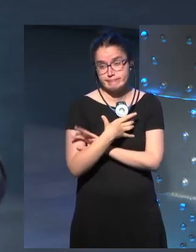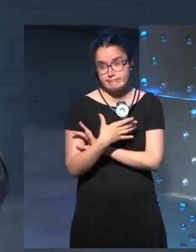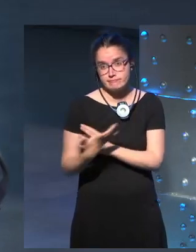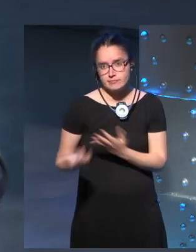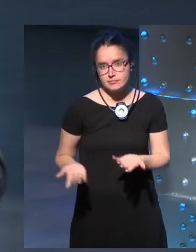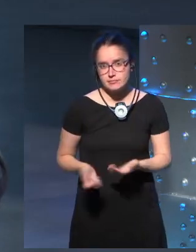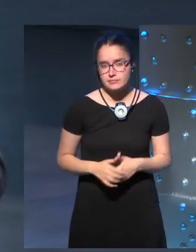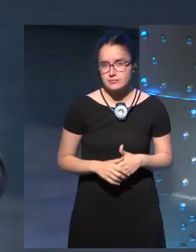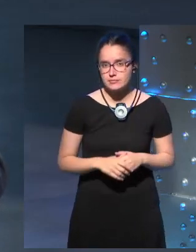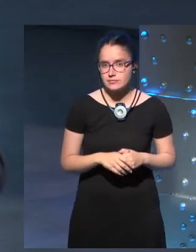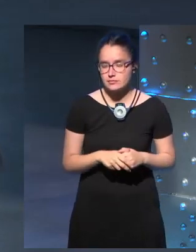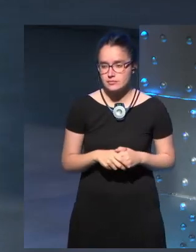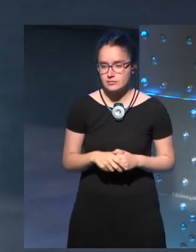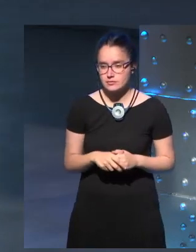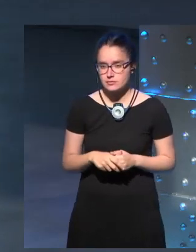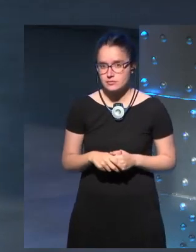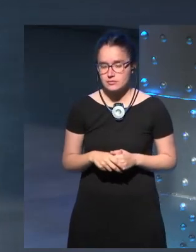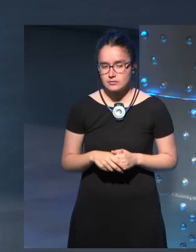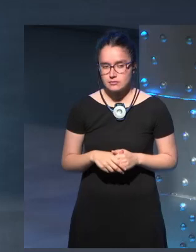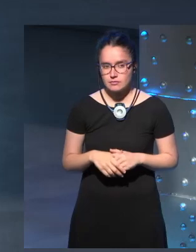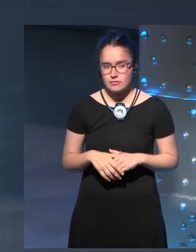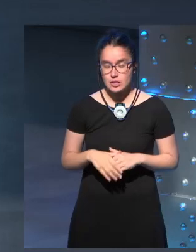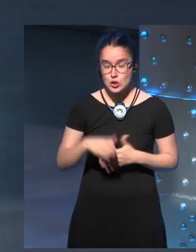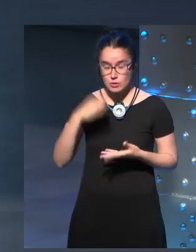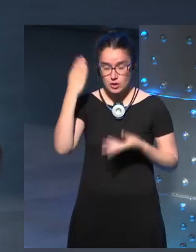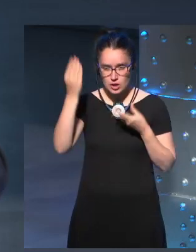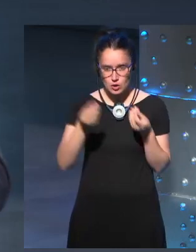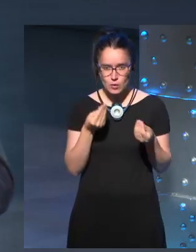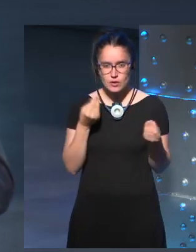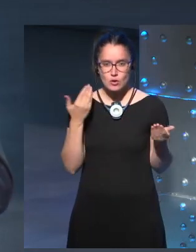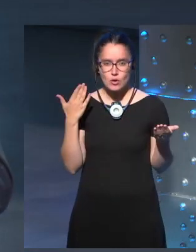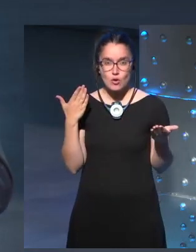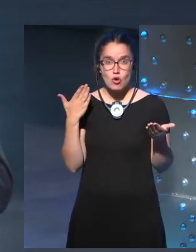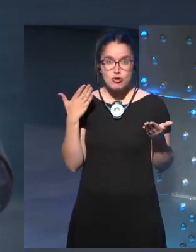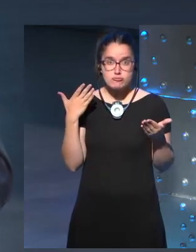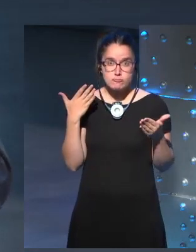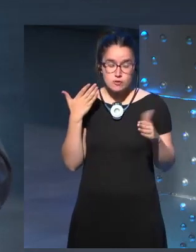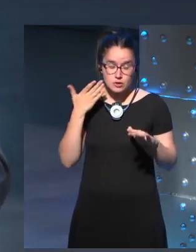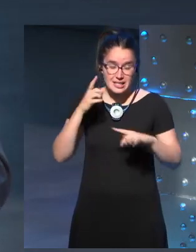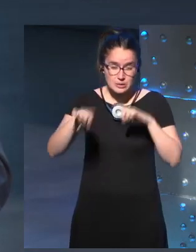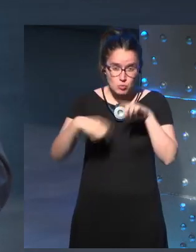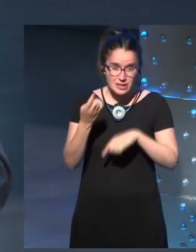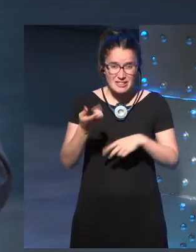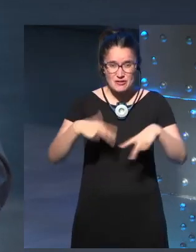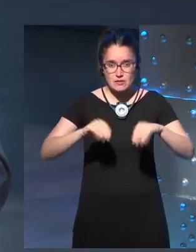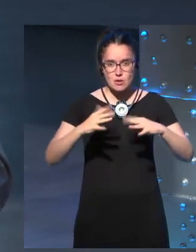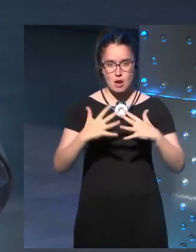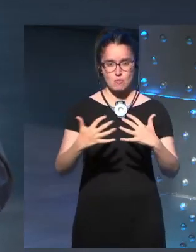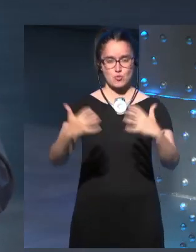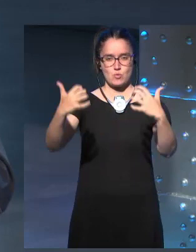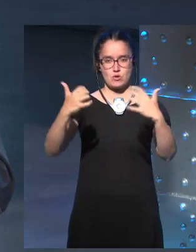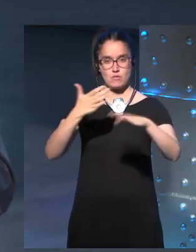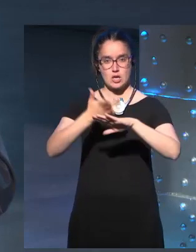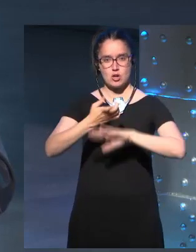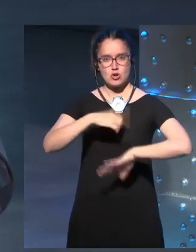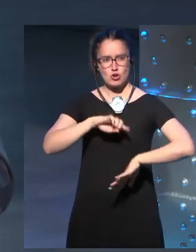I think when he went to the crowd after the Liverpool, and we dominated the stadium.